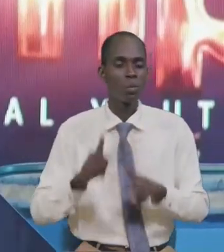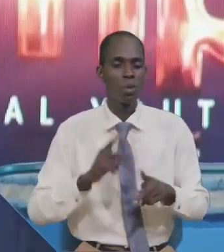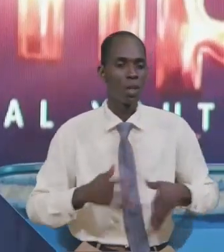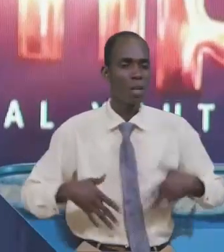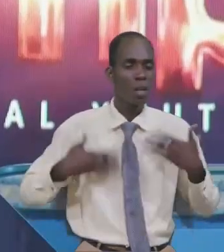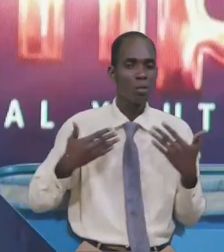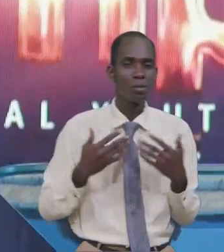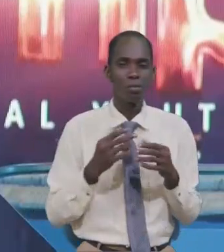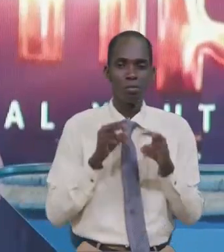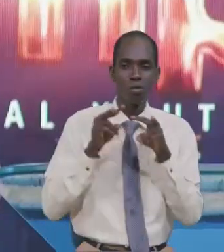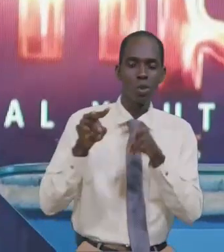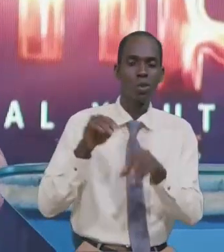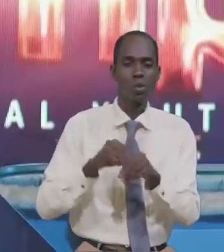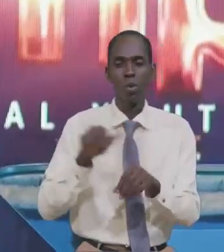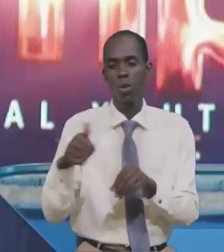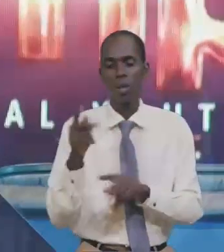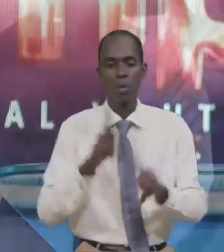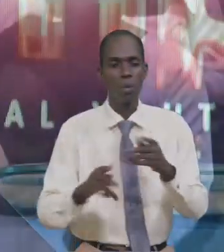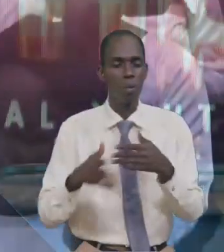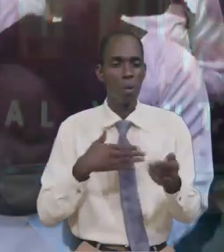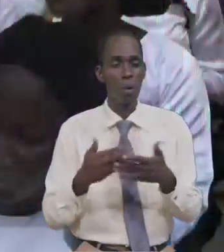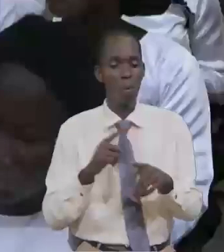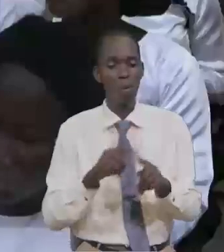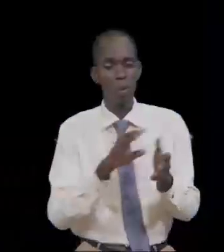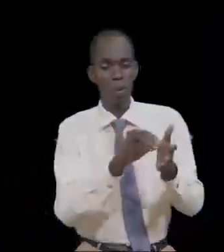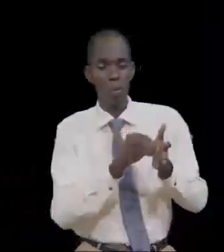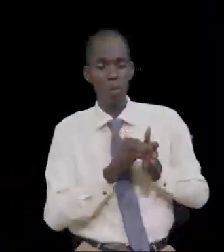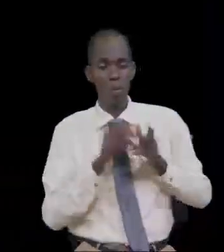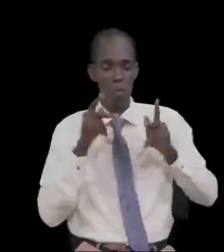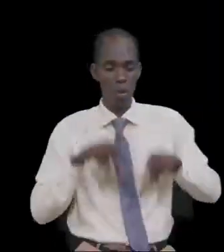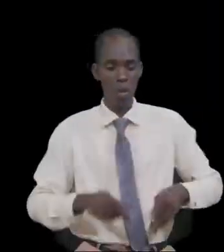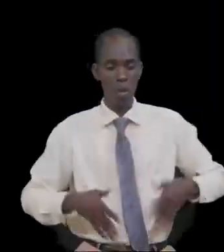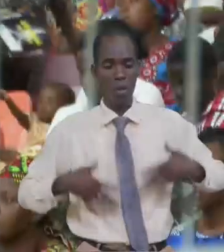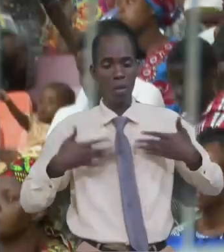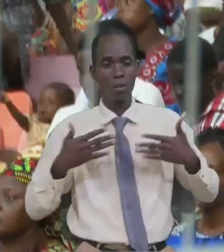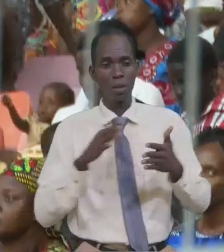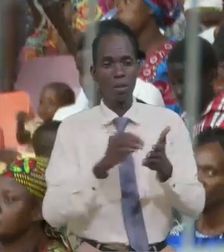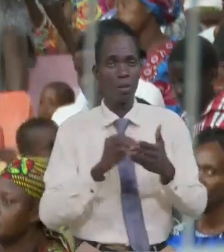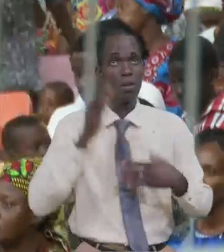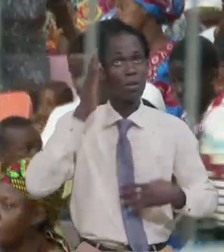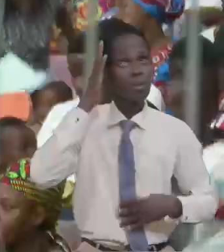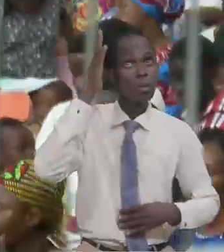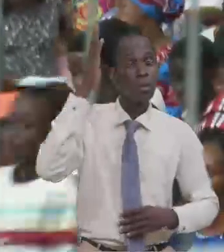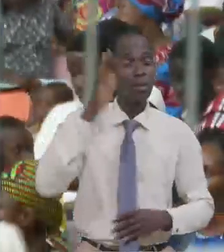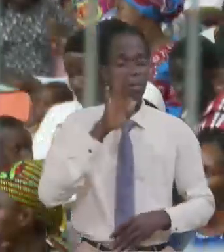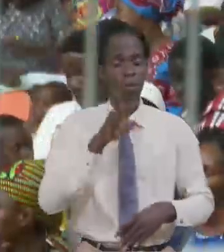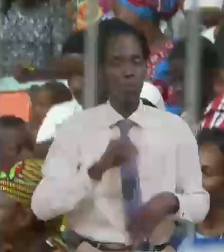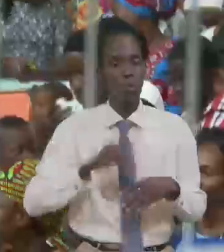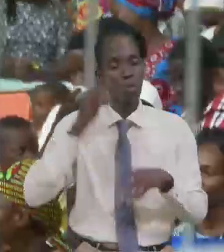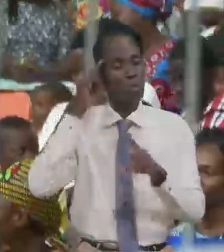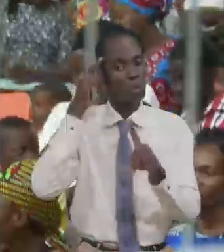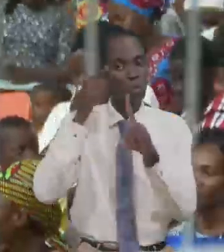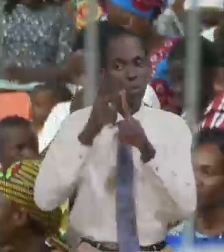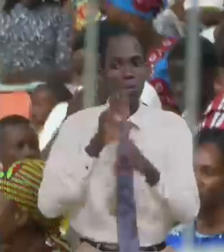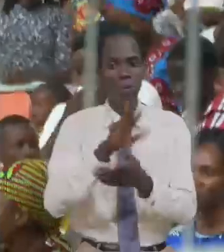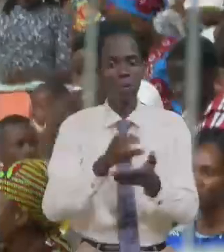their own goal, and their own desires, they do not nourish. But when a man wakes